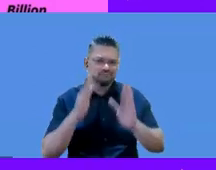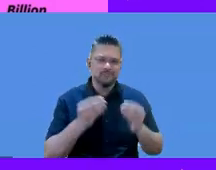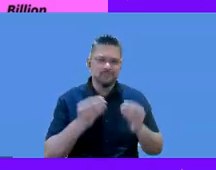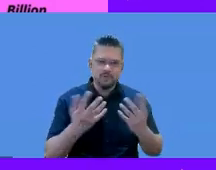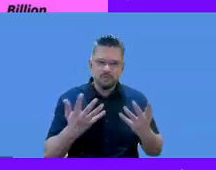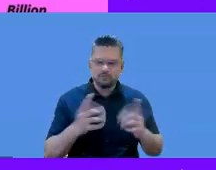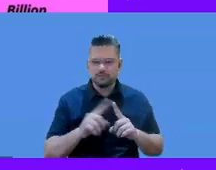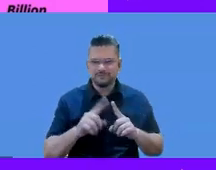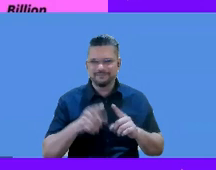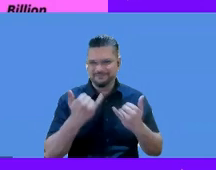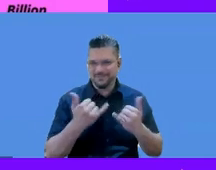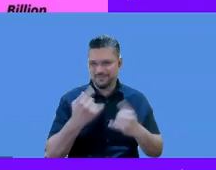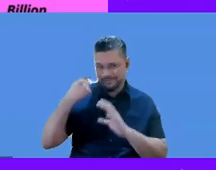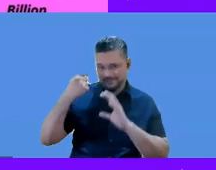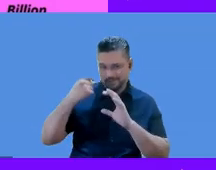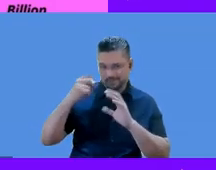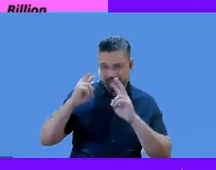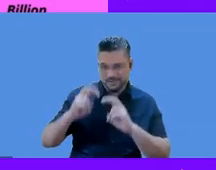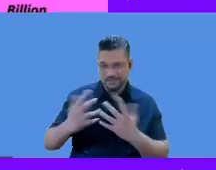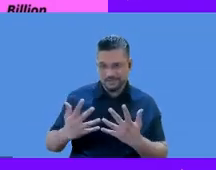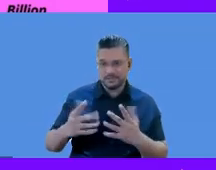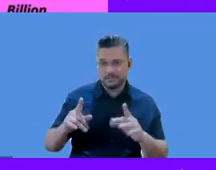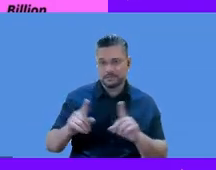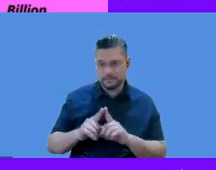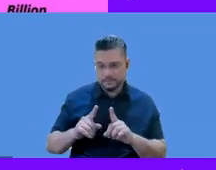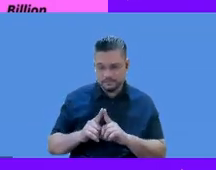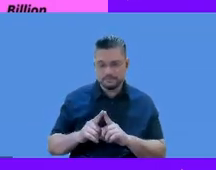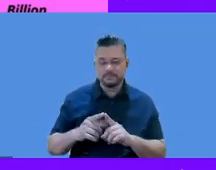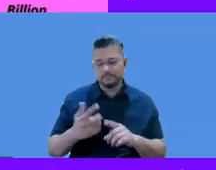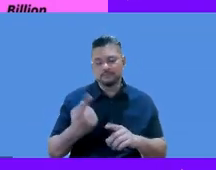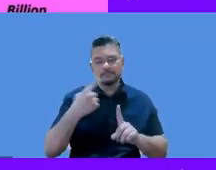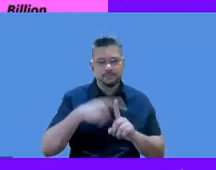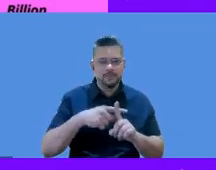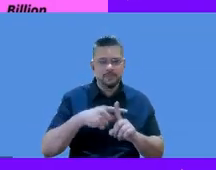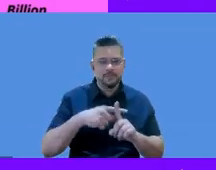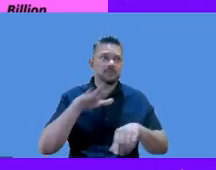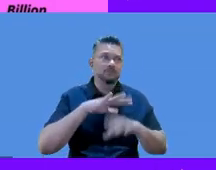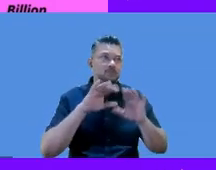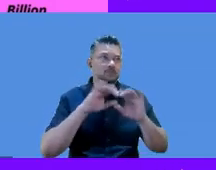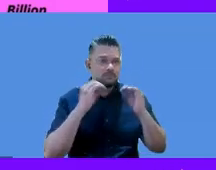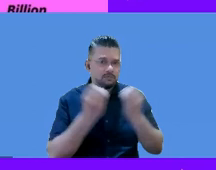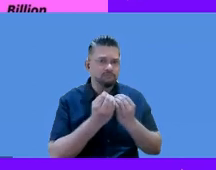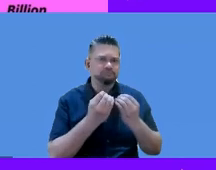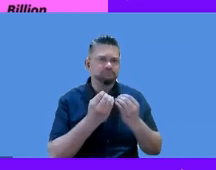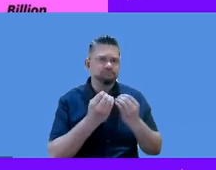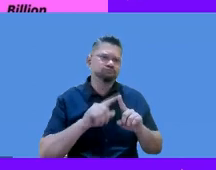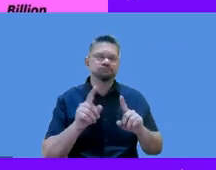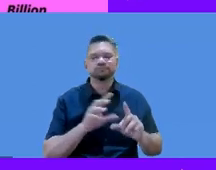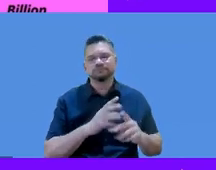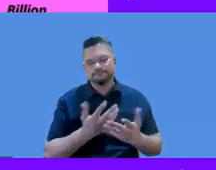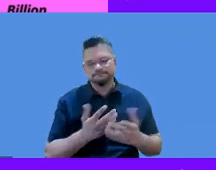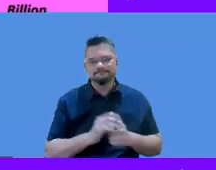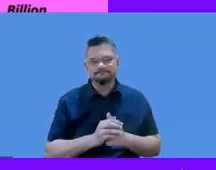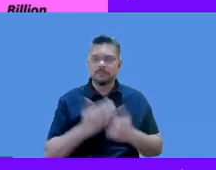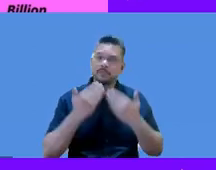national organizations and international organizations. So thank you so much, Gertrude, for joining us to discuss a bit more about the